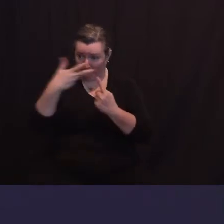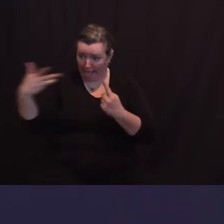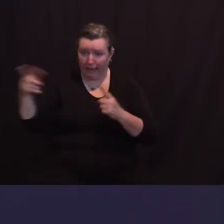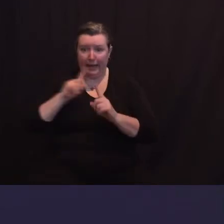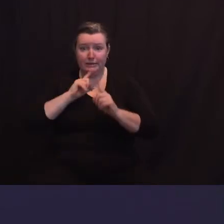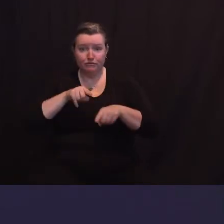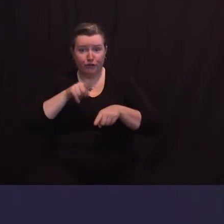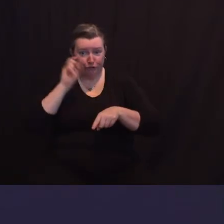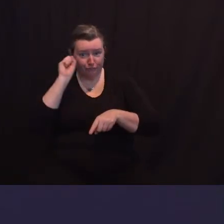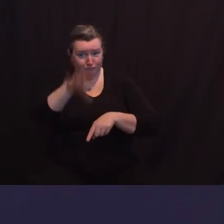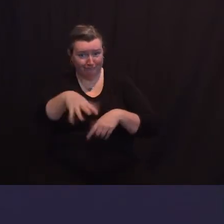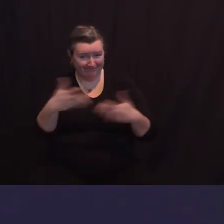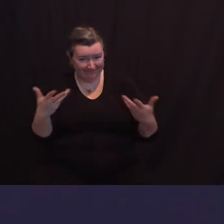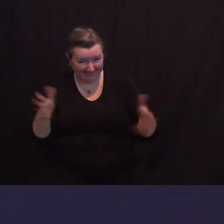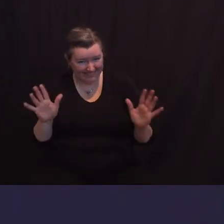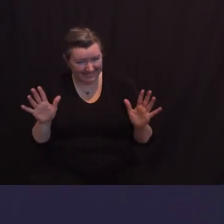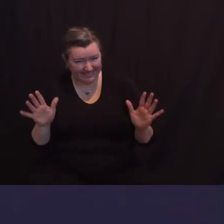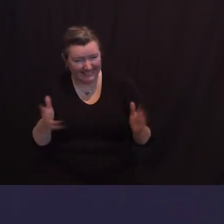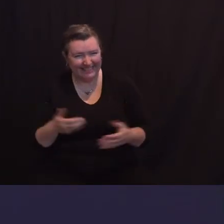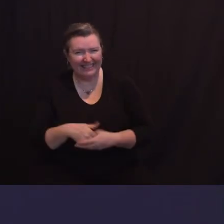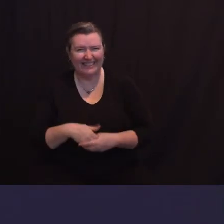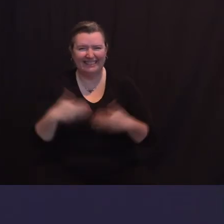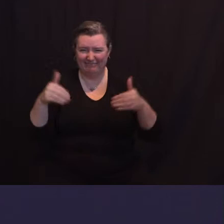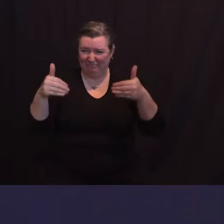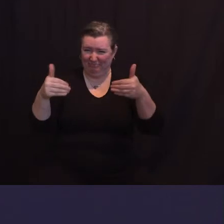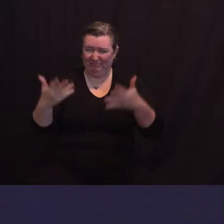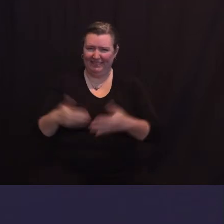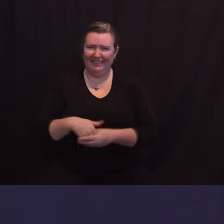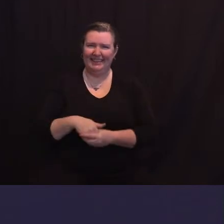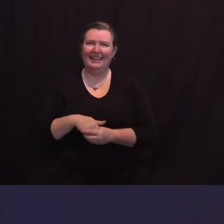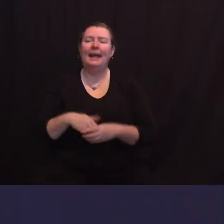you. Back to Mayor Baraka's rightful concern about